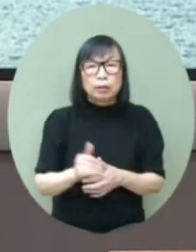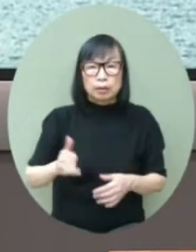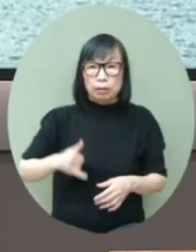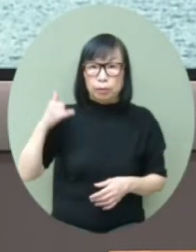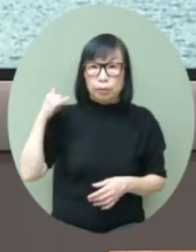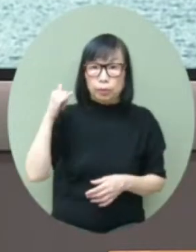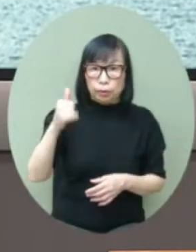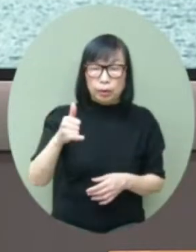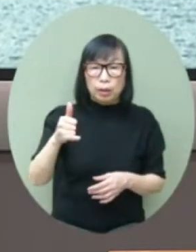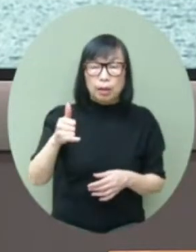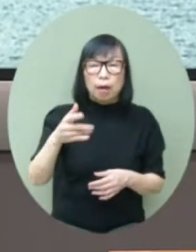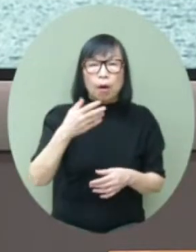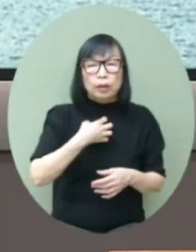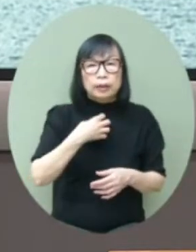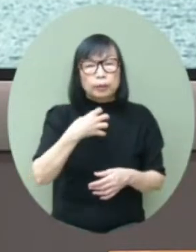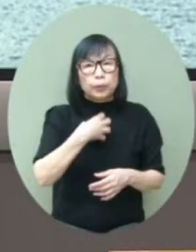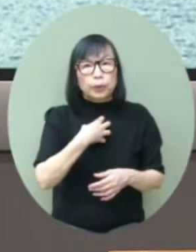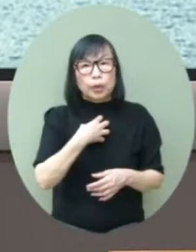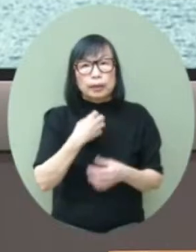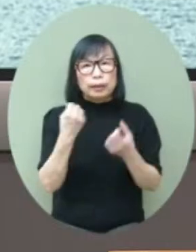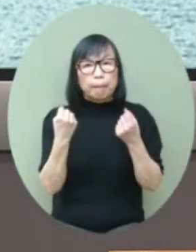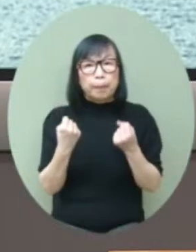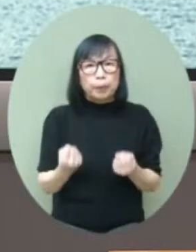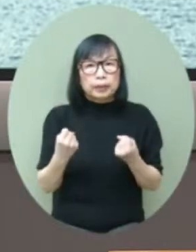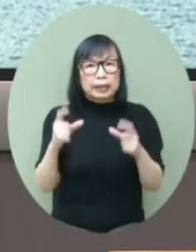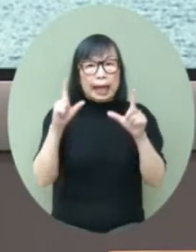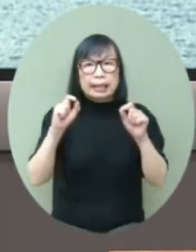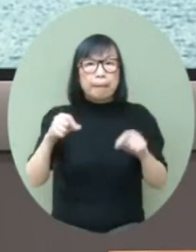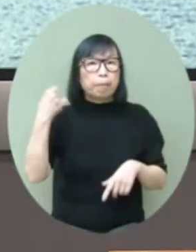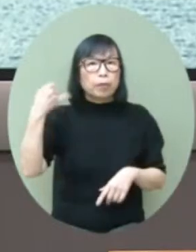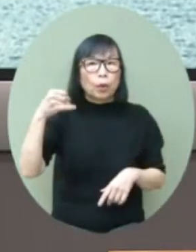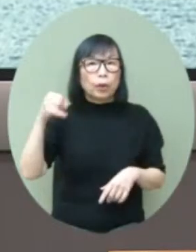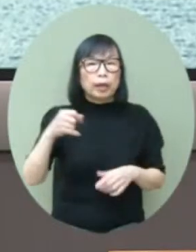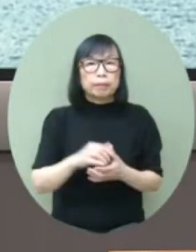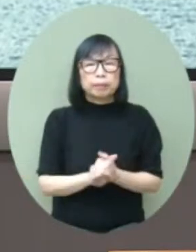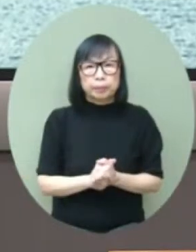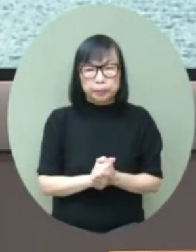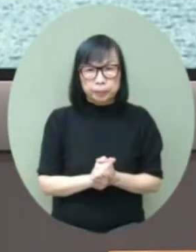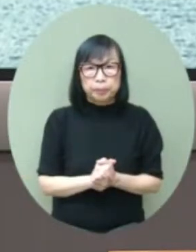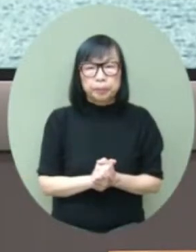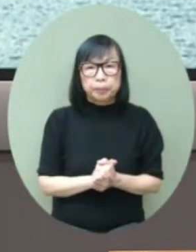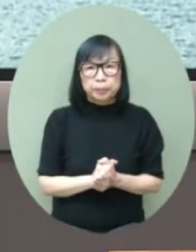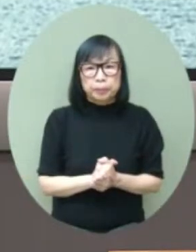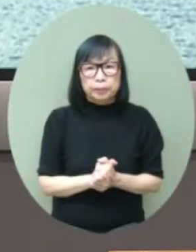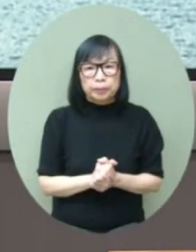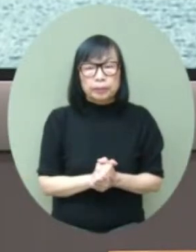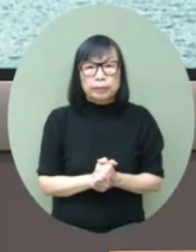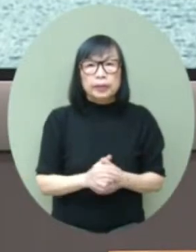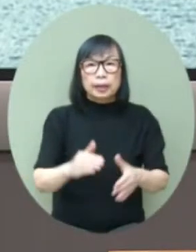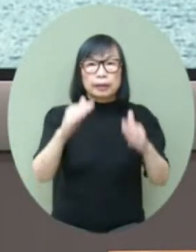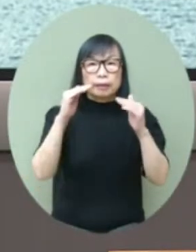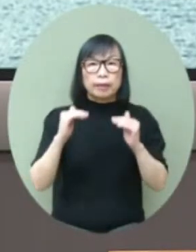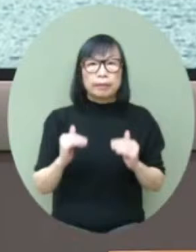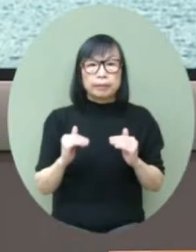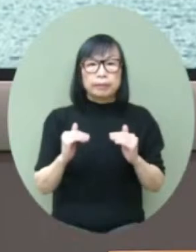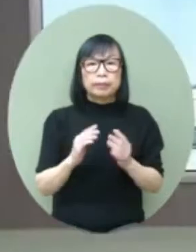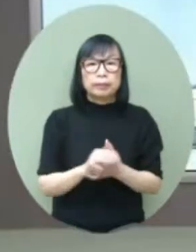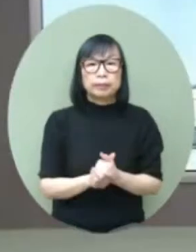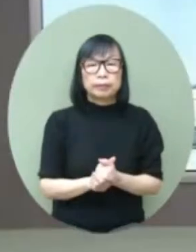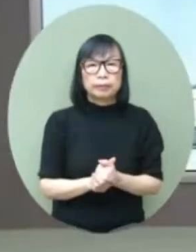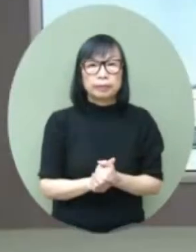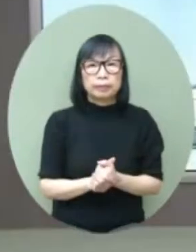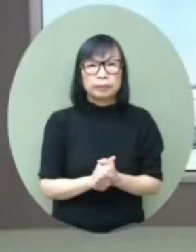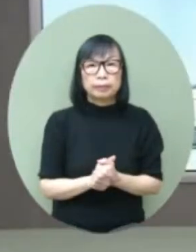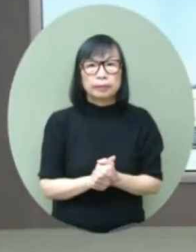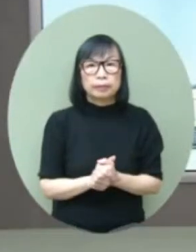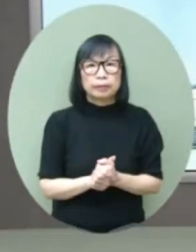take place. So when we take environmental samples, we would go to places where we can't